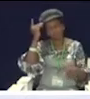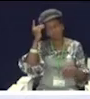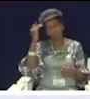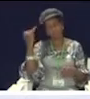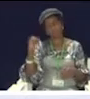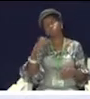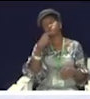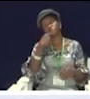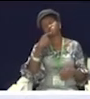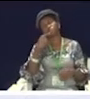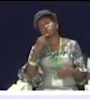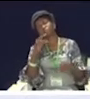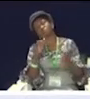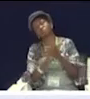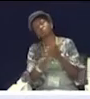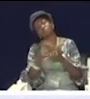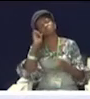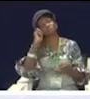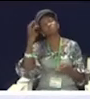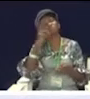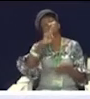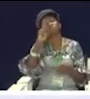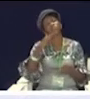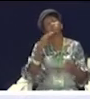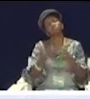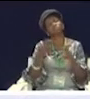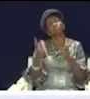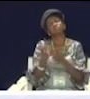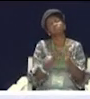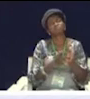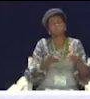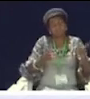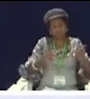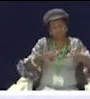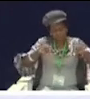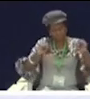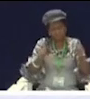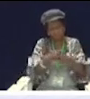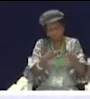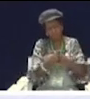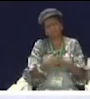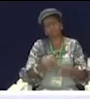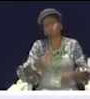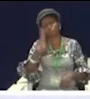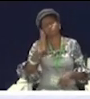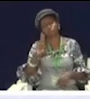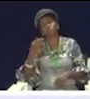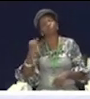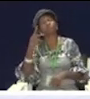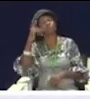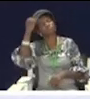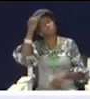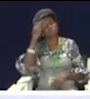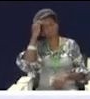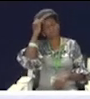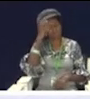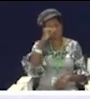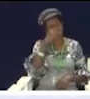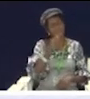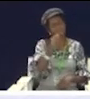said, he was using the name of Jesus. Let's go and do the same thing. They saw a madman and